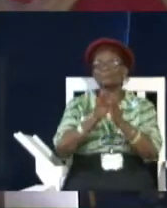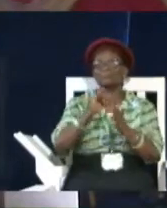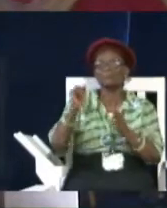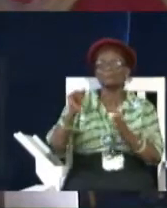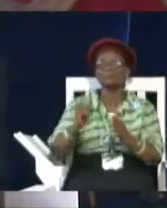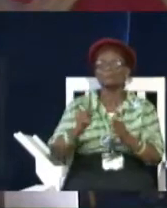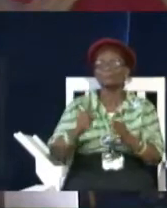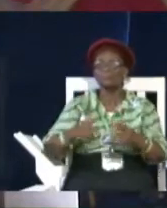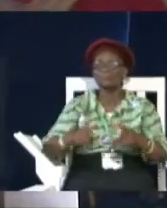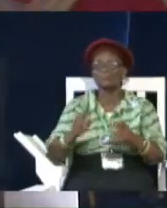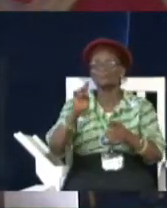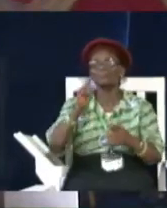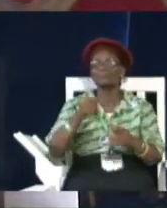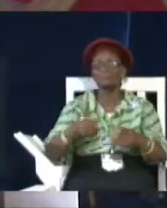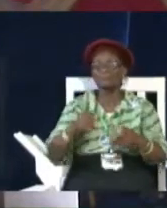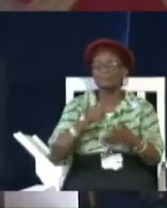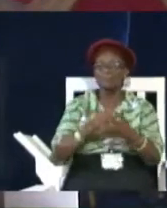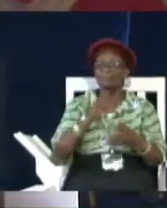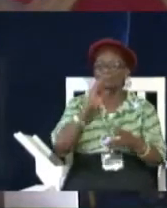oil of gladness.